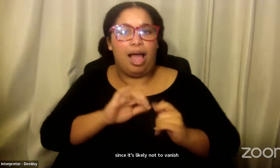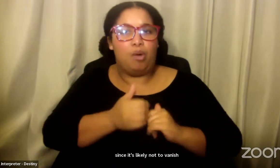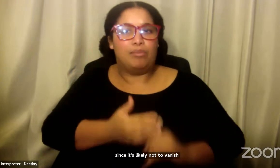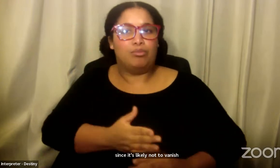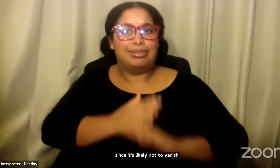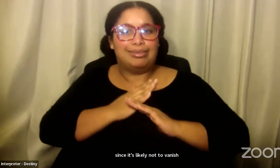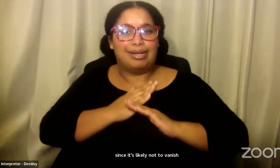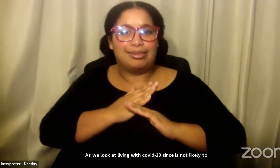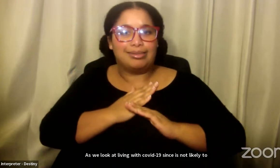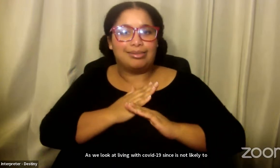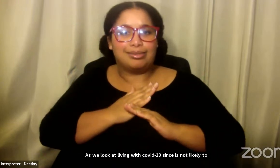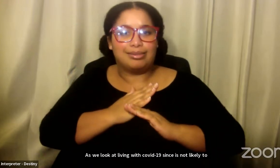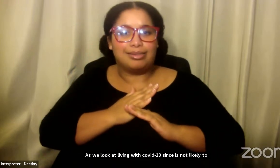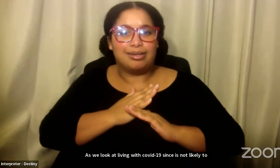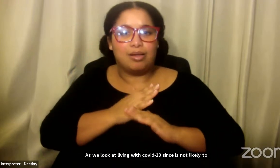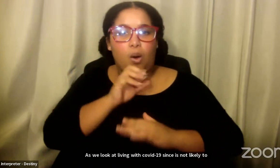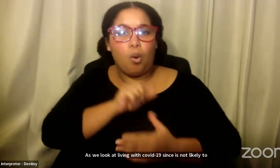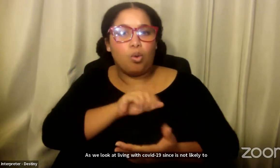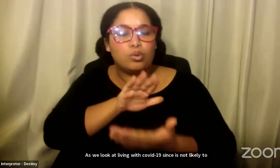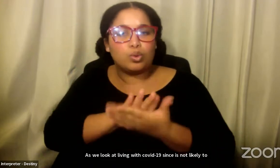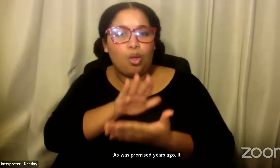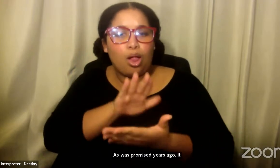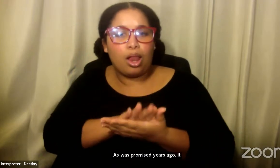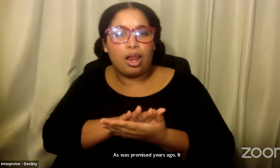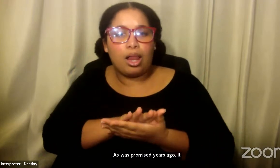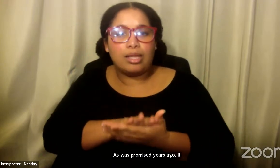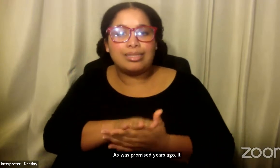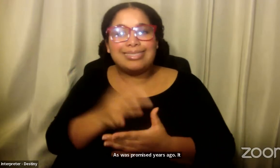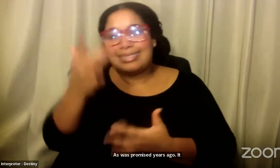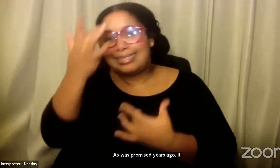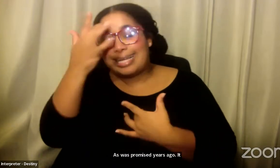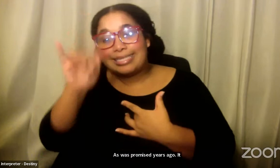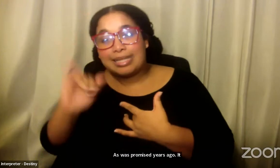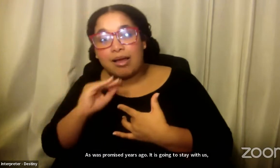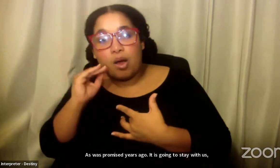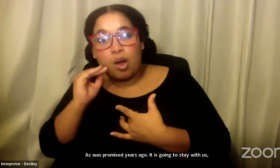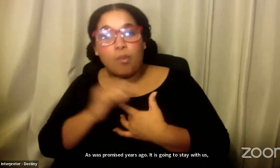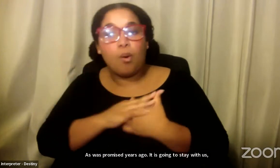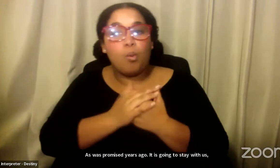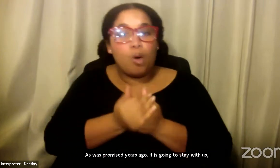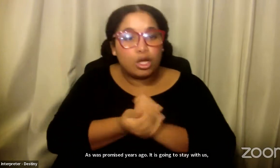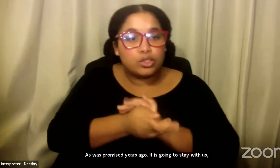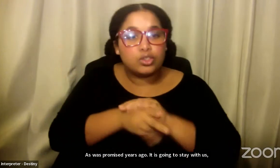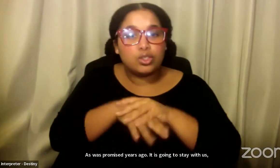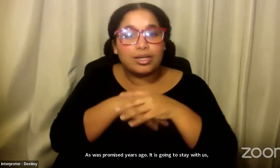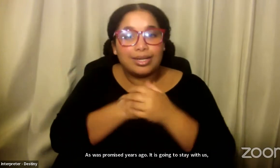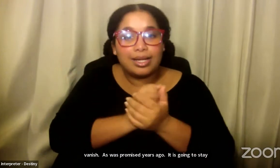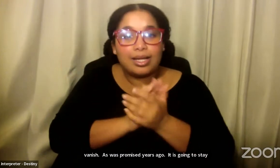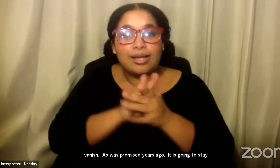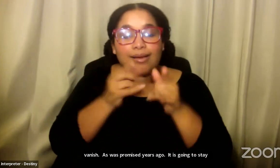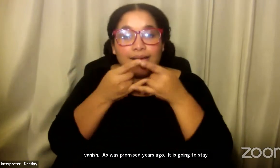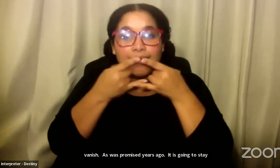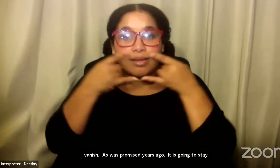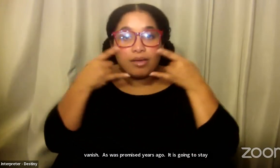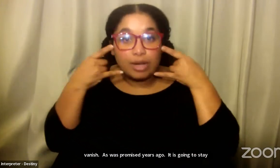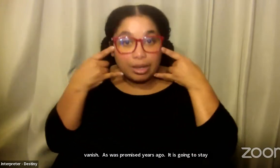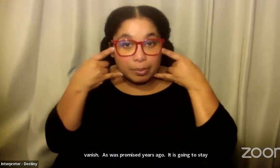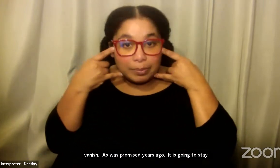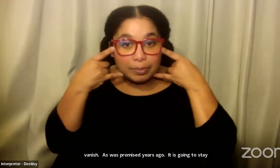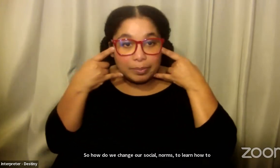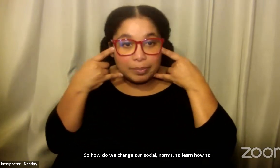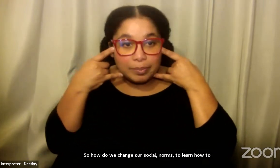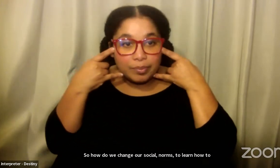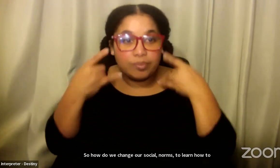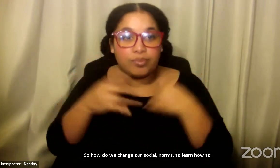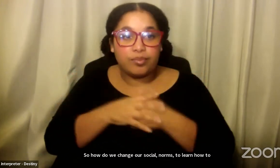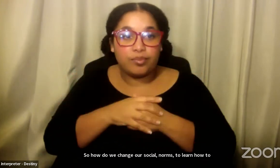old school, stay home, wash your hands, now covering up with the mask.